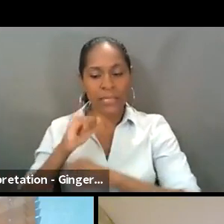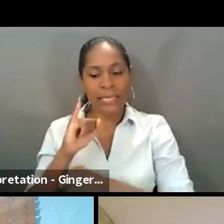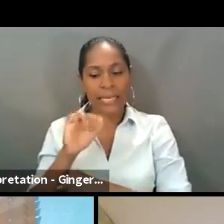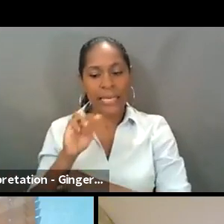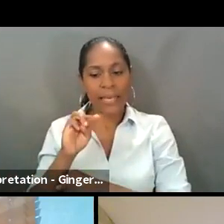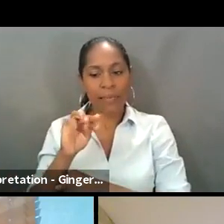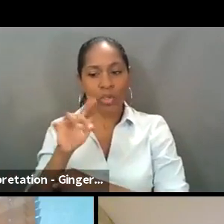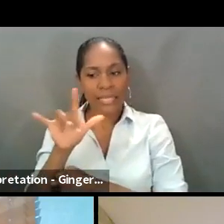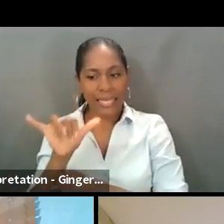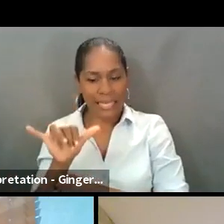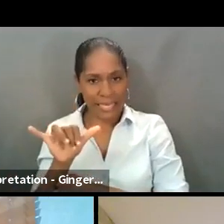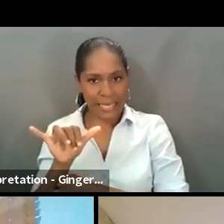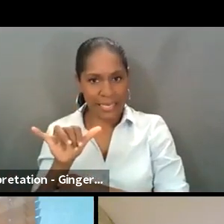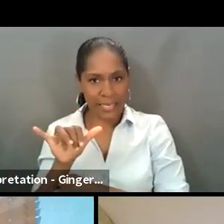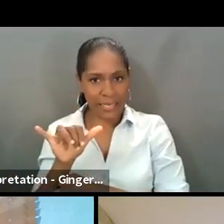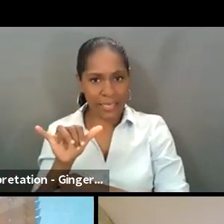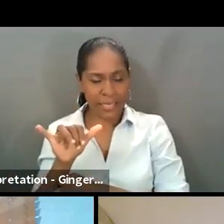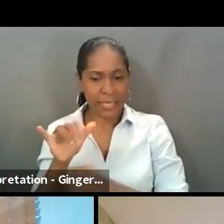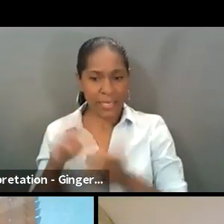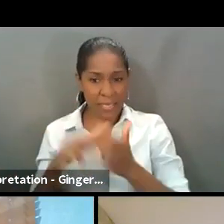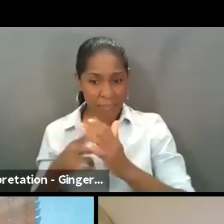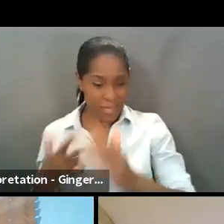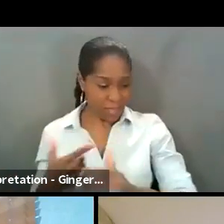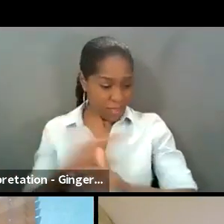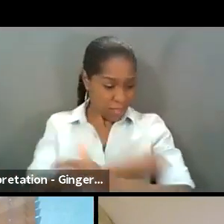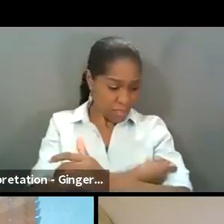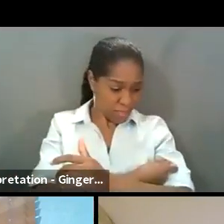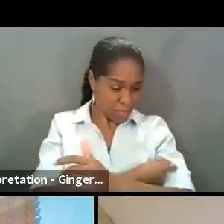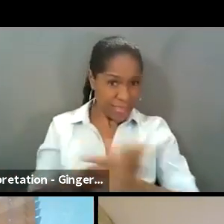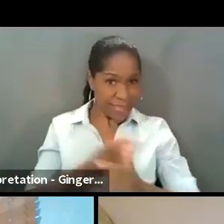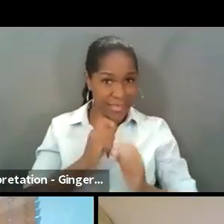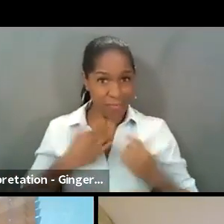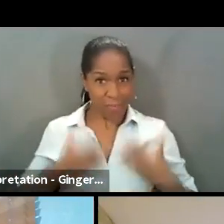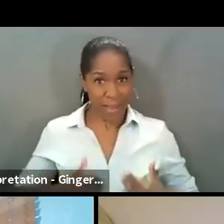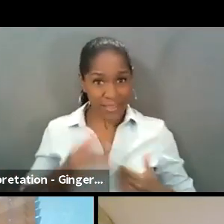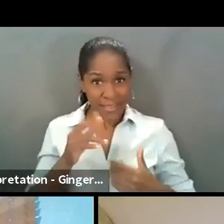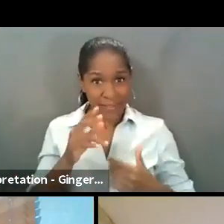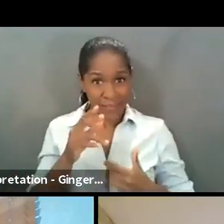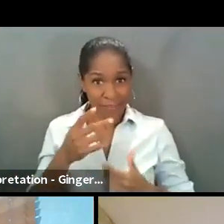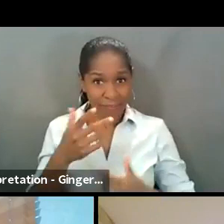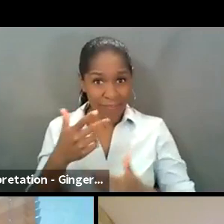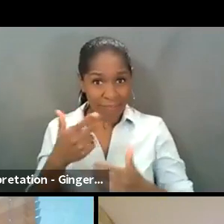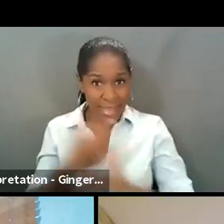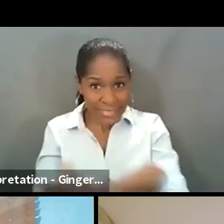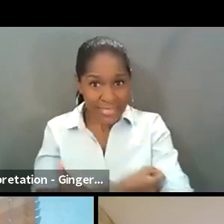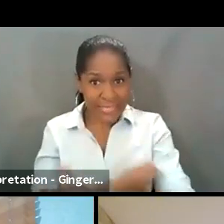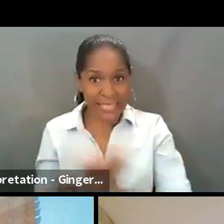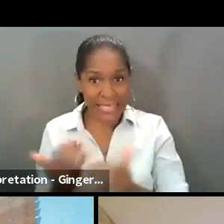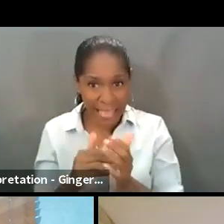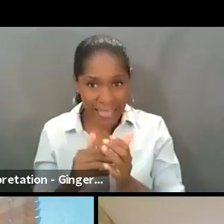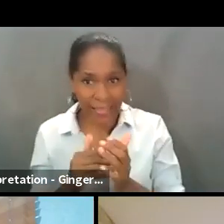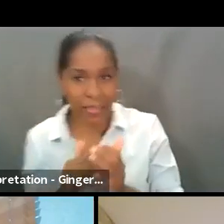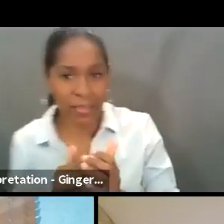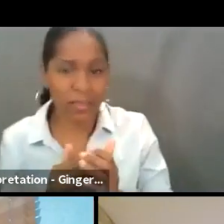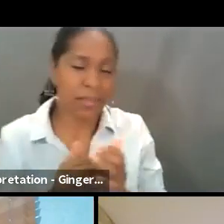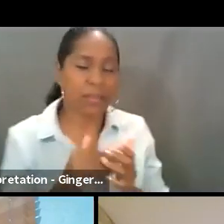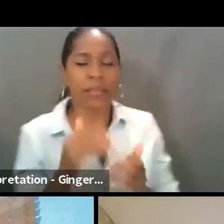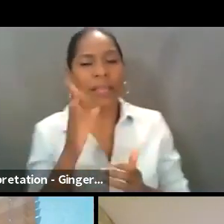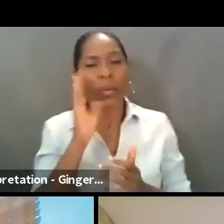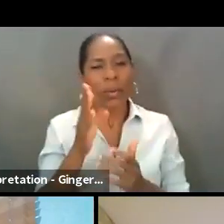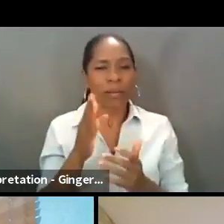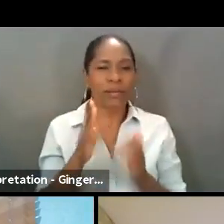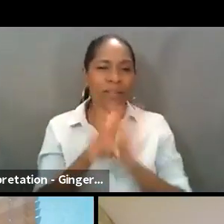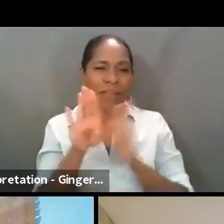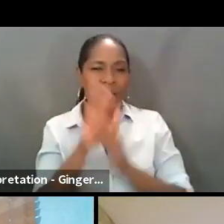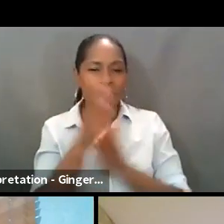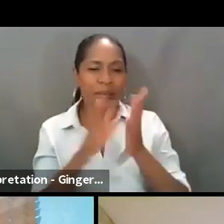we getting the vaccine again? And, there is a chance that could happen. They may be developing some sort of booster. And if